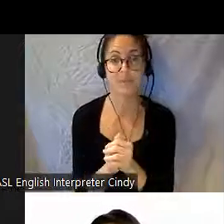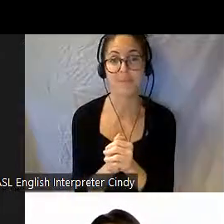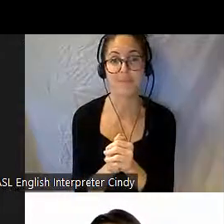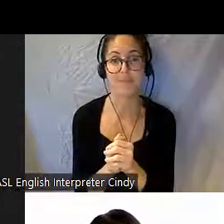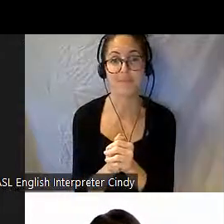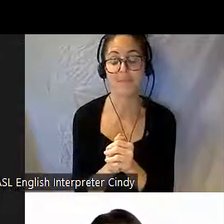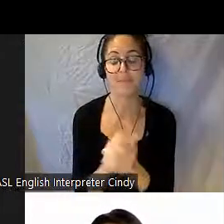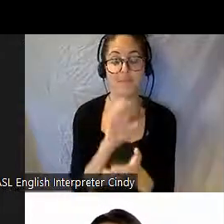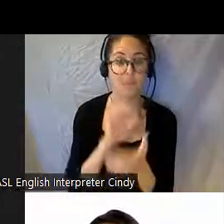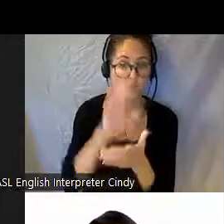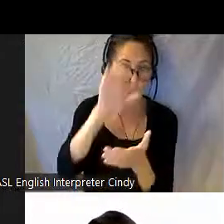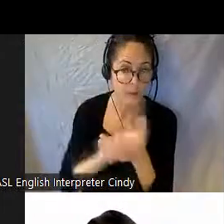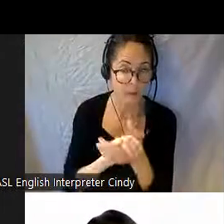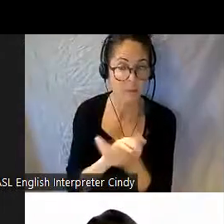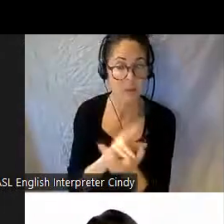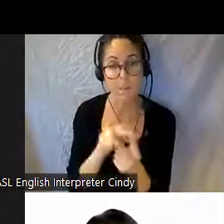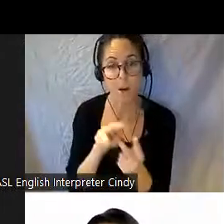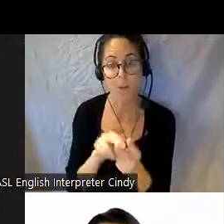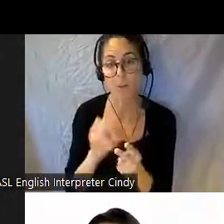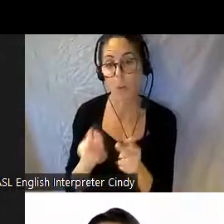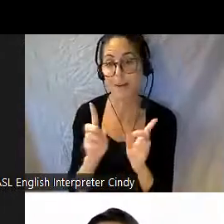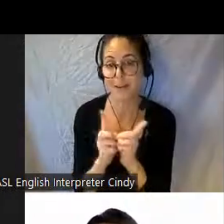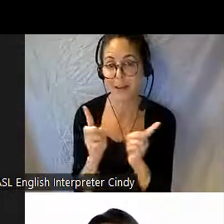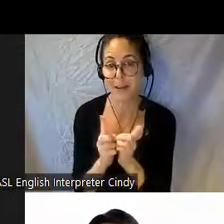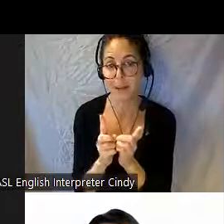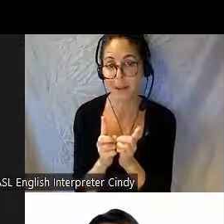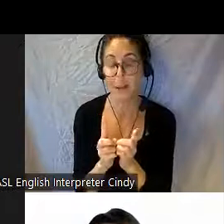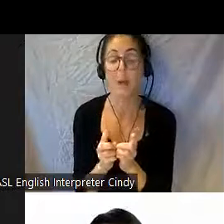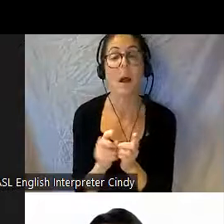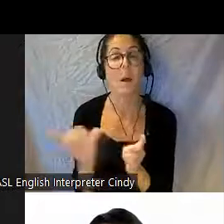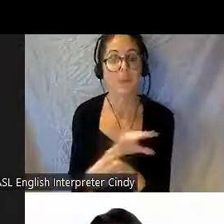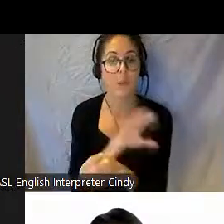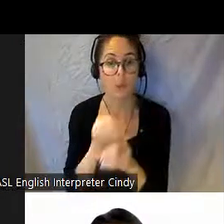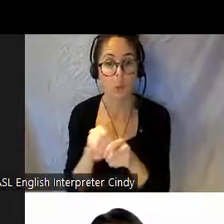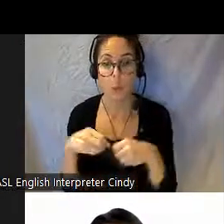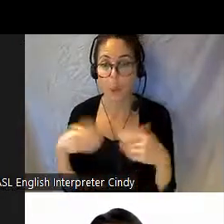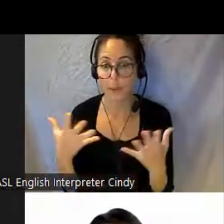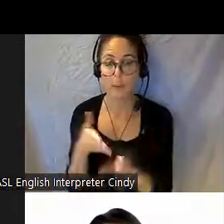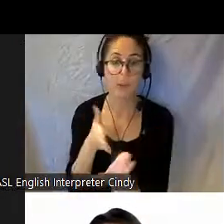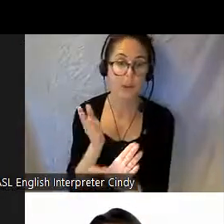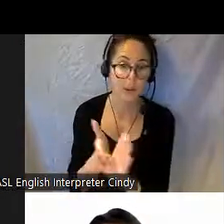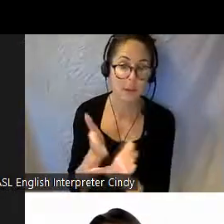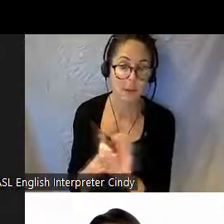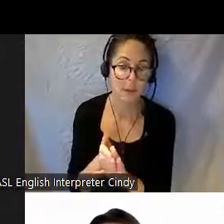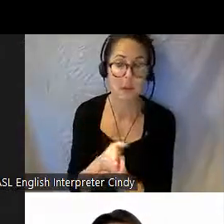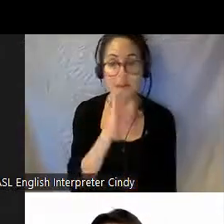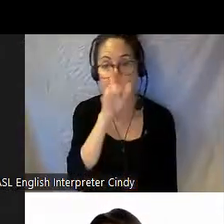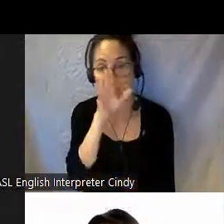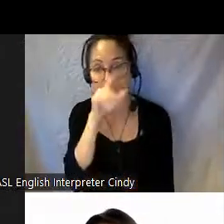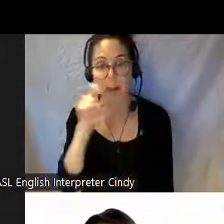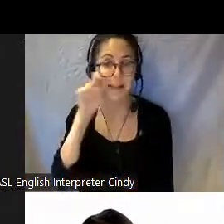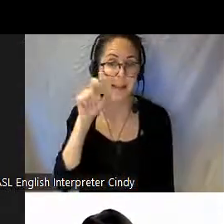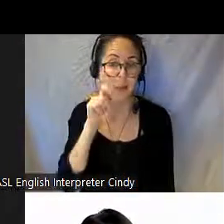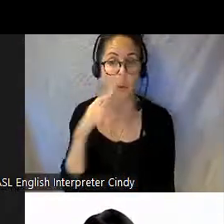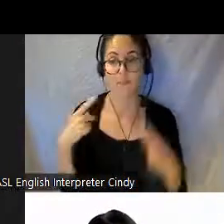spouse, a partner, or in a dating relationship. And it can include emotional, verbal, psychological, sexual, and physical forms